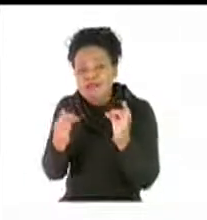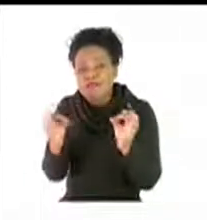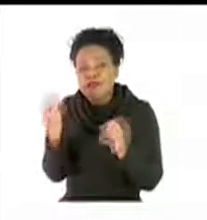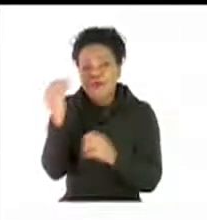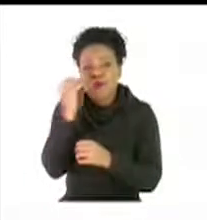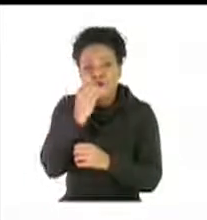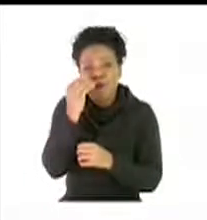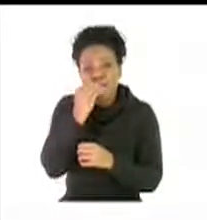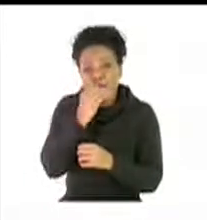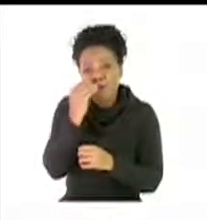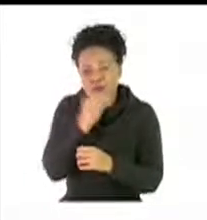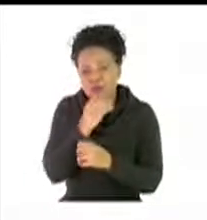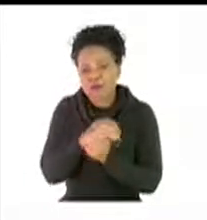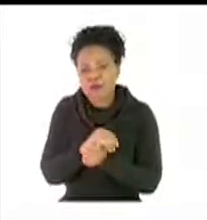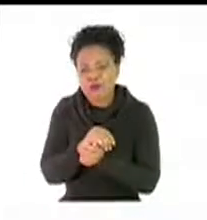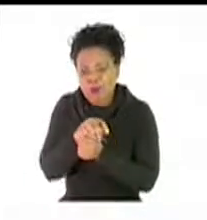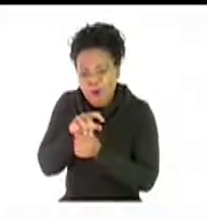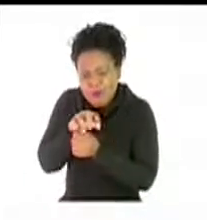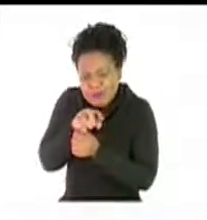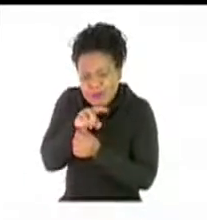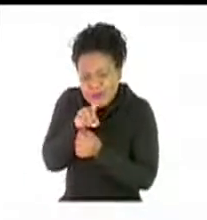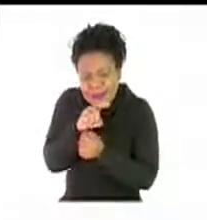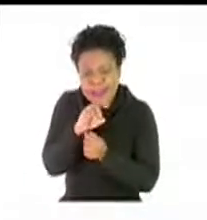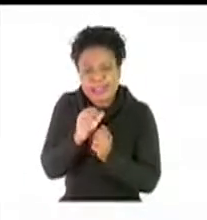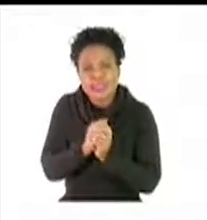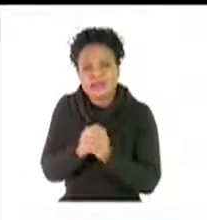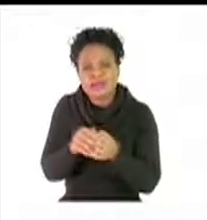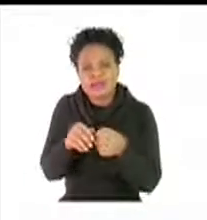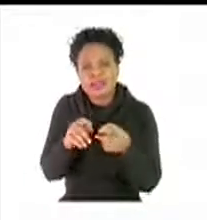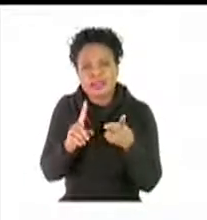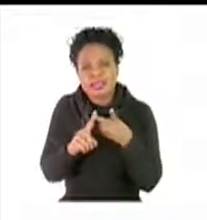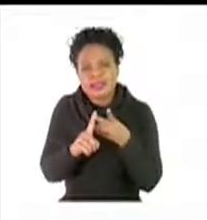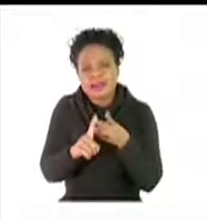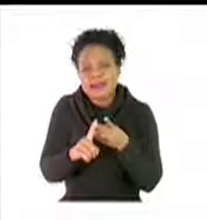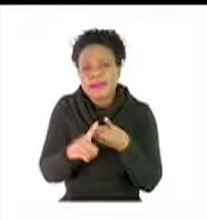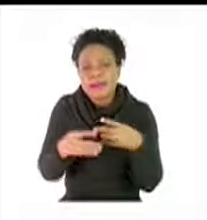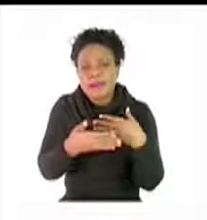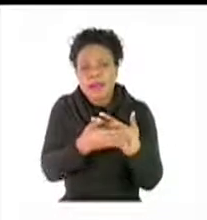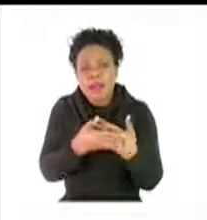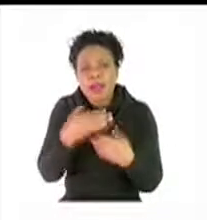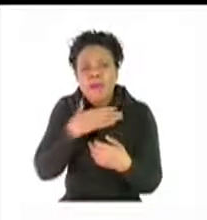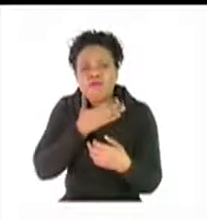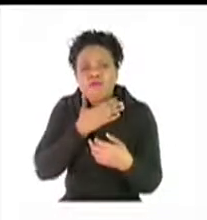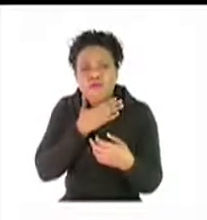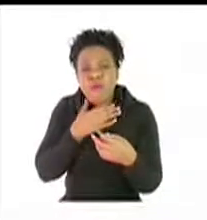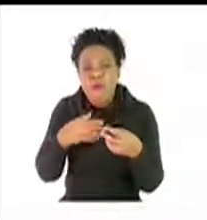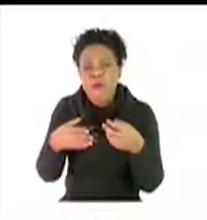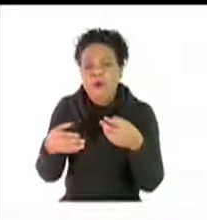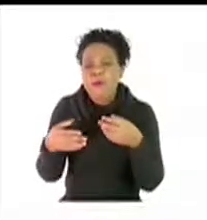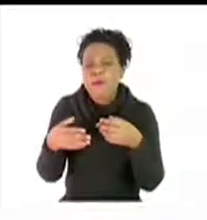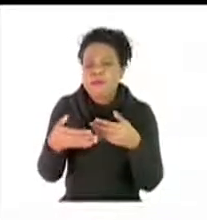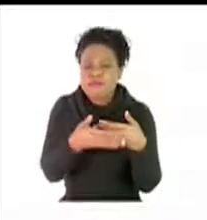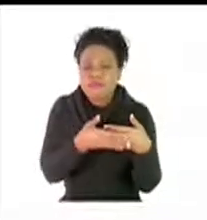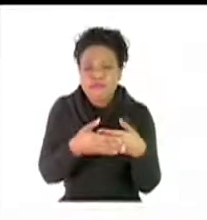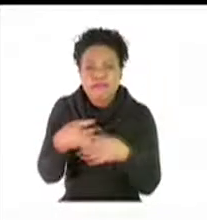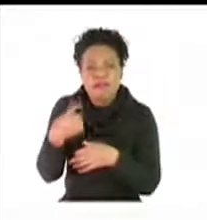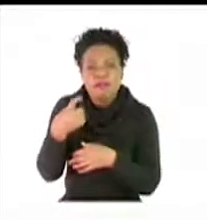followed by tadpoles, fry, and terrapin